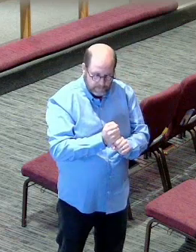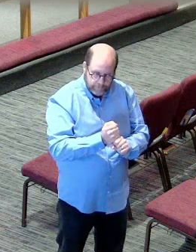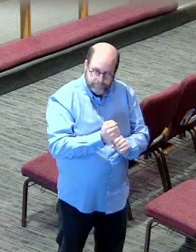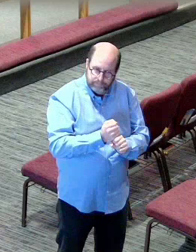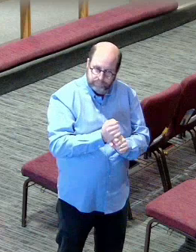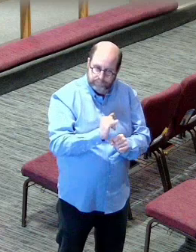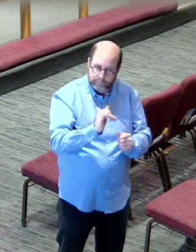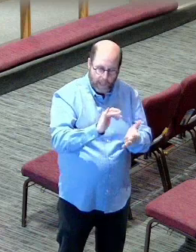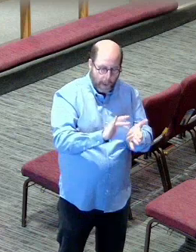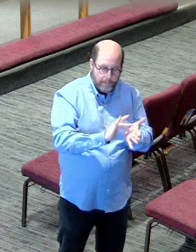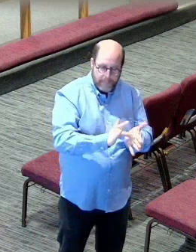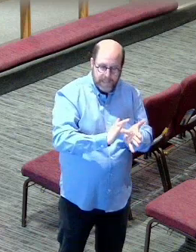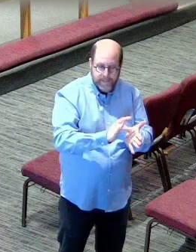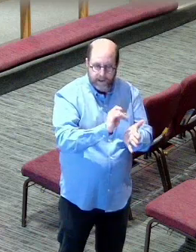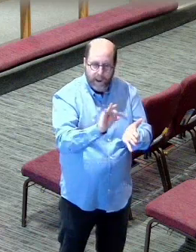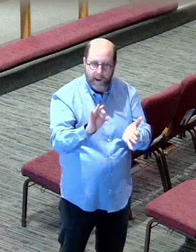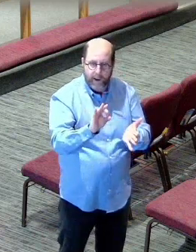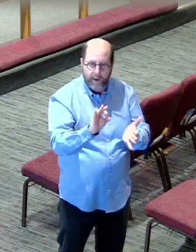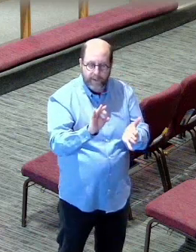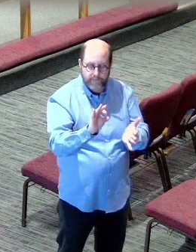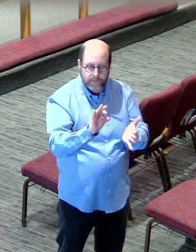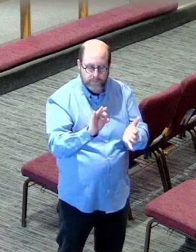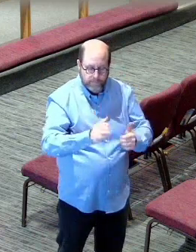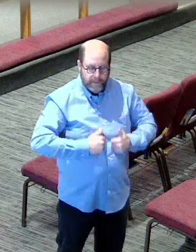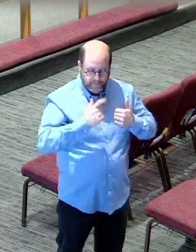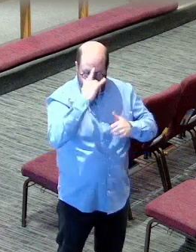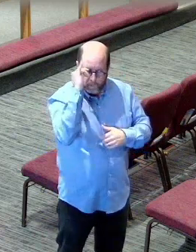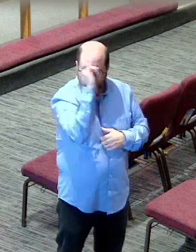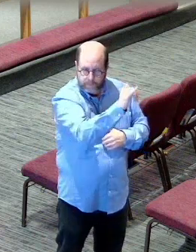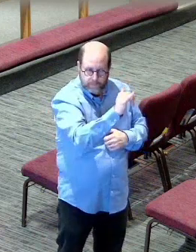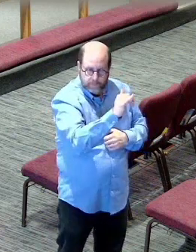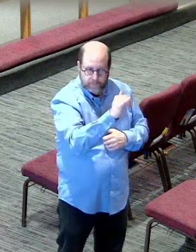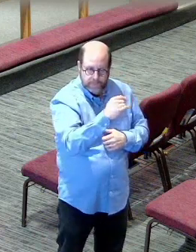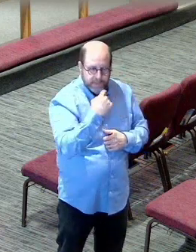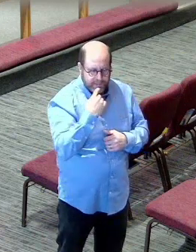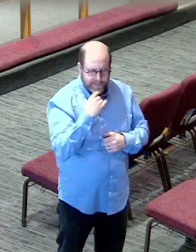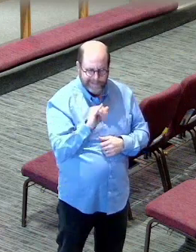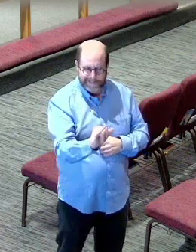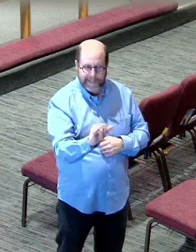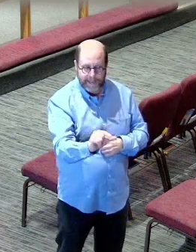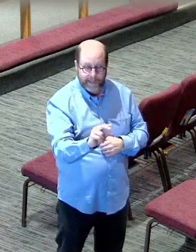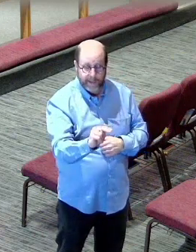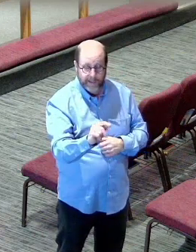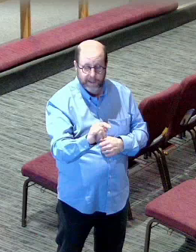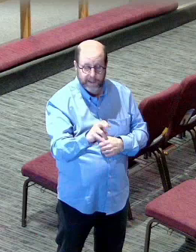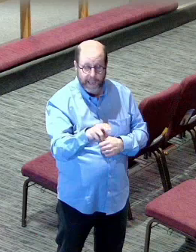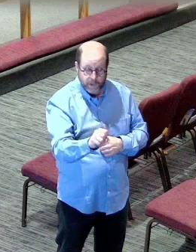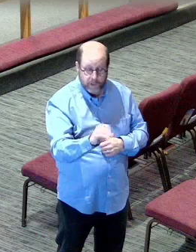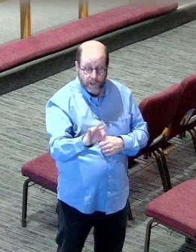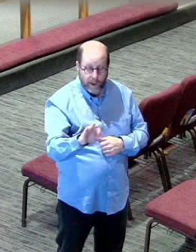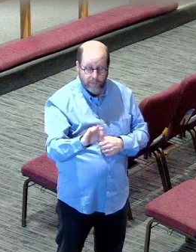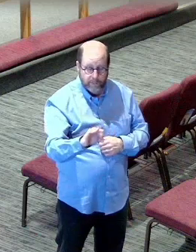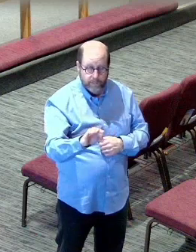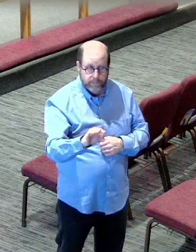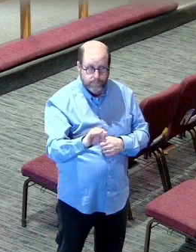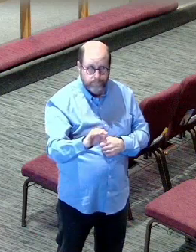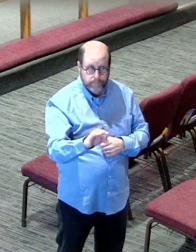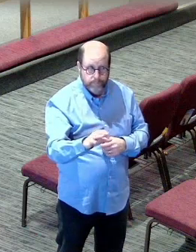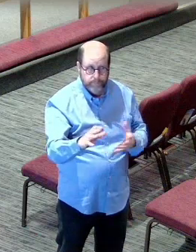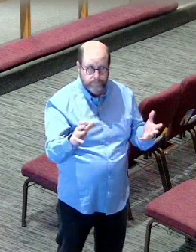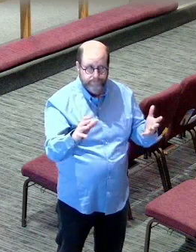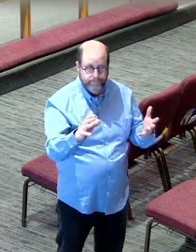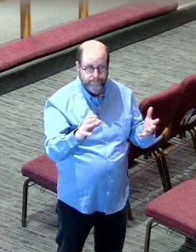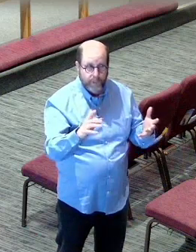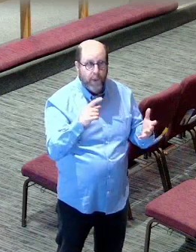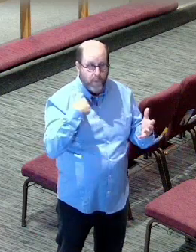of immortality. As St. Ignatius of Antioch says, "For our lifetime walk to the gates